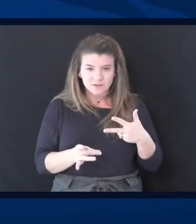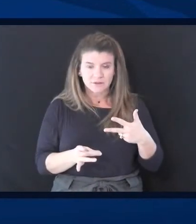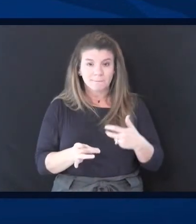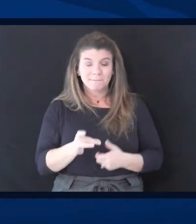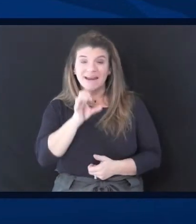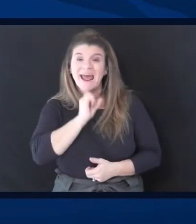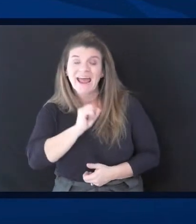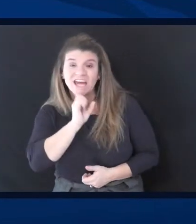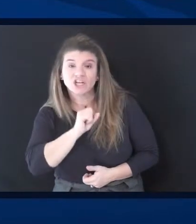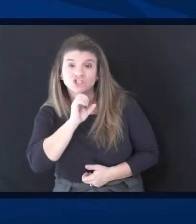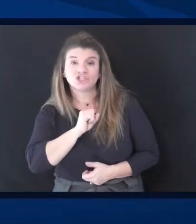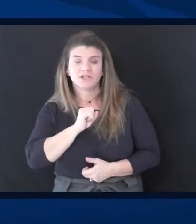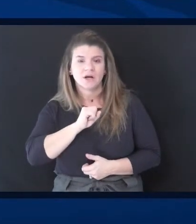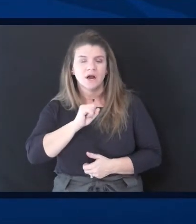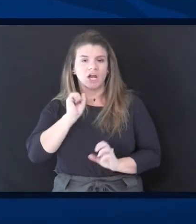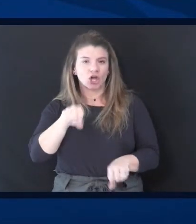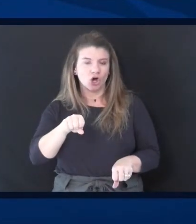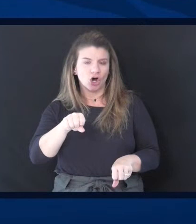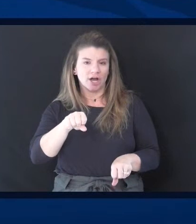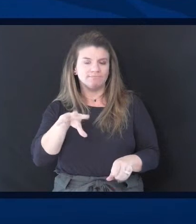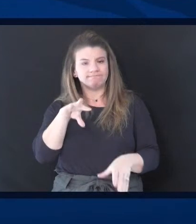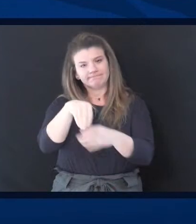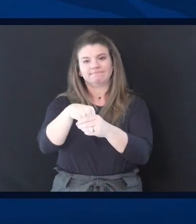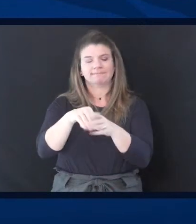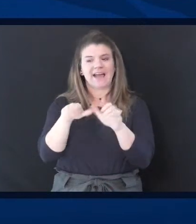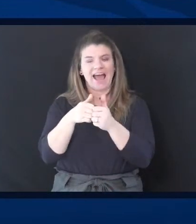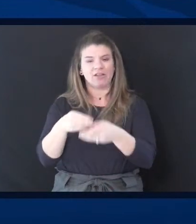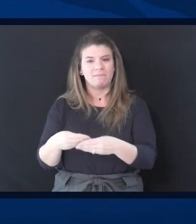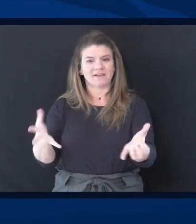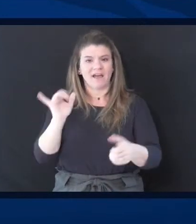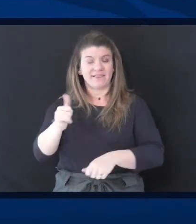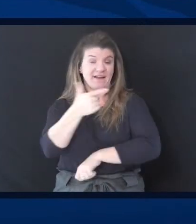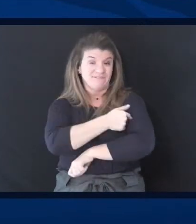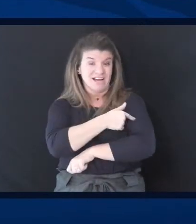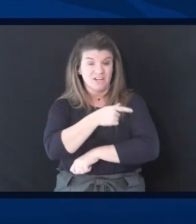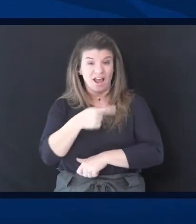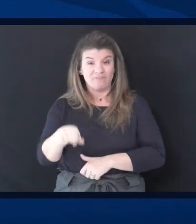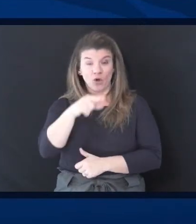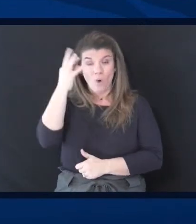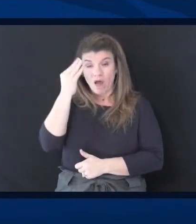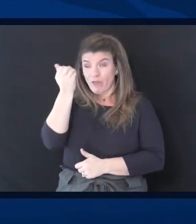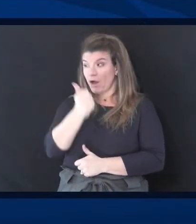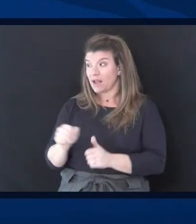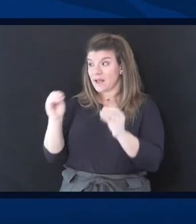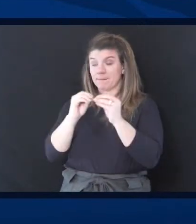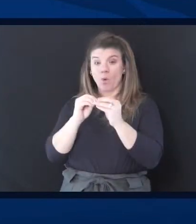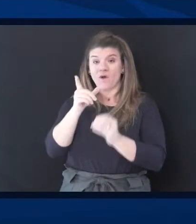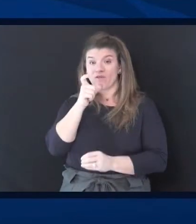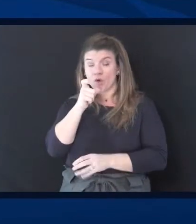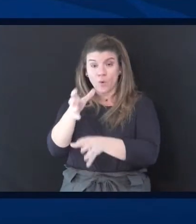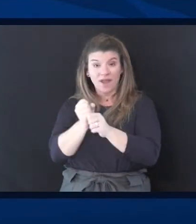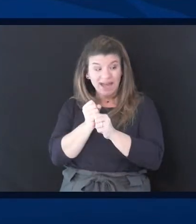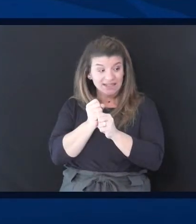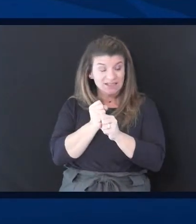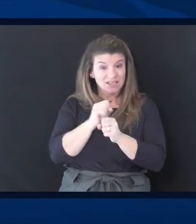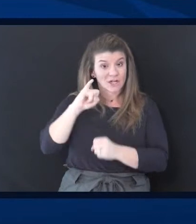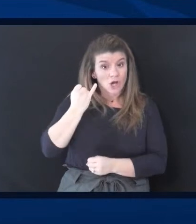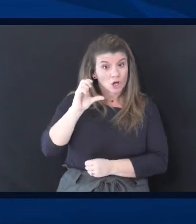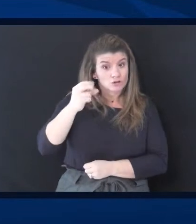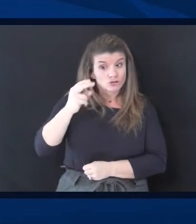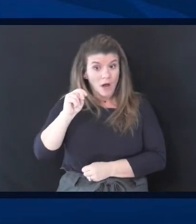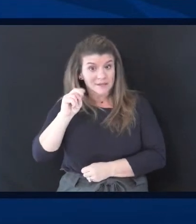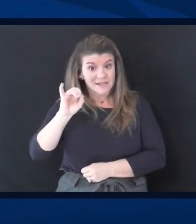play a role in how that vaccine is distributed. I was wondering if any more thought had been given to who gets the Johnson & Johnson vaccine once